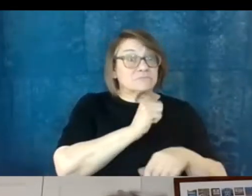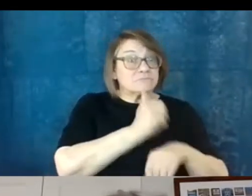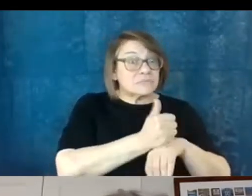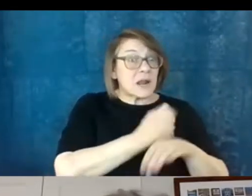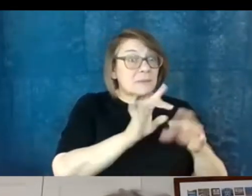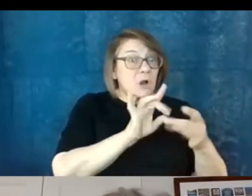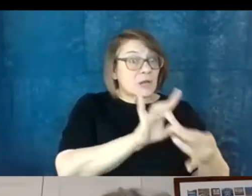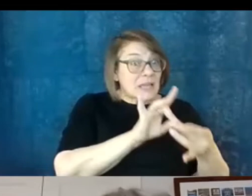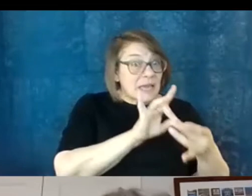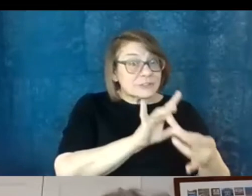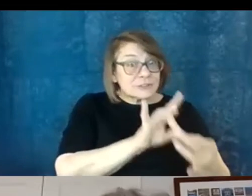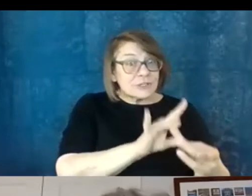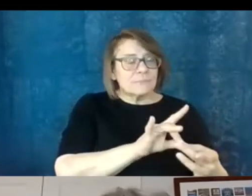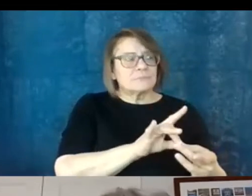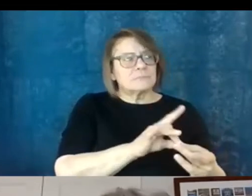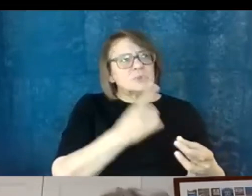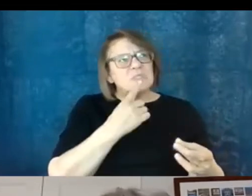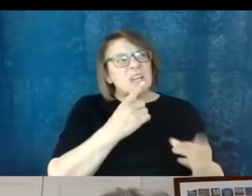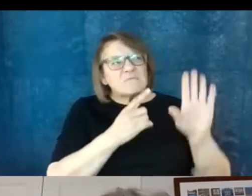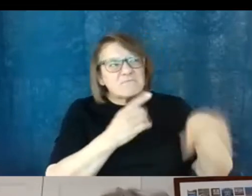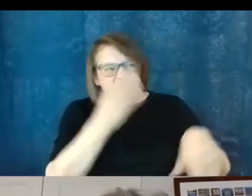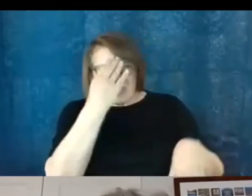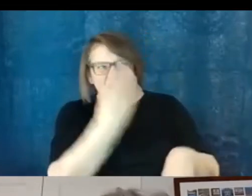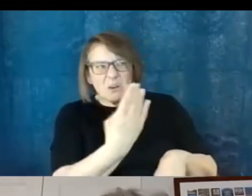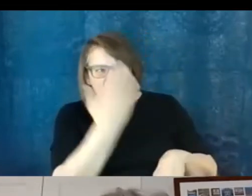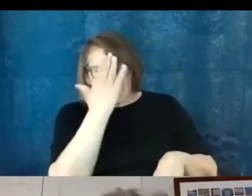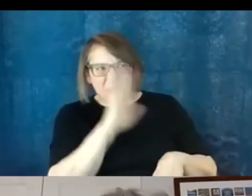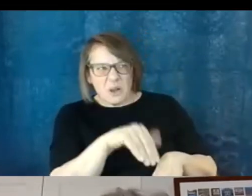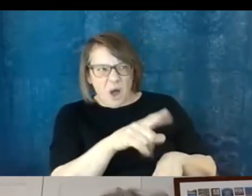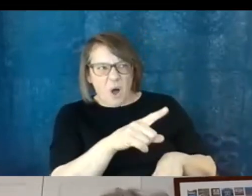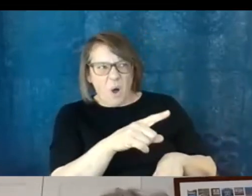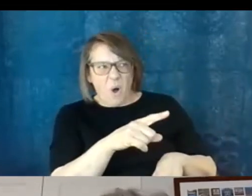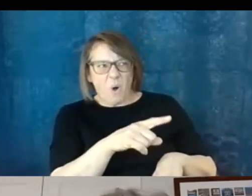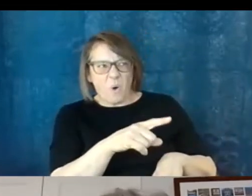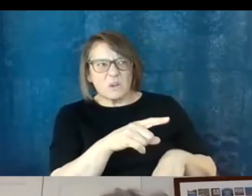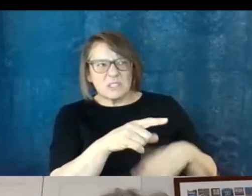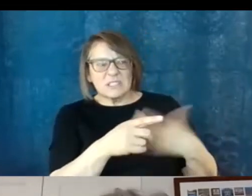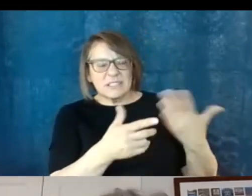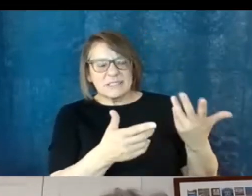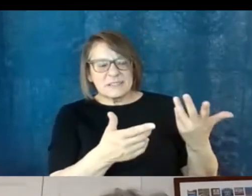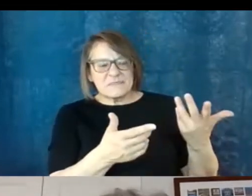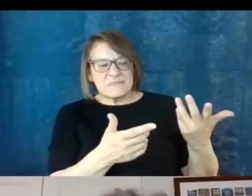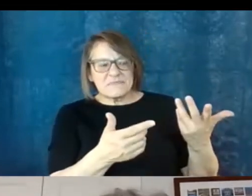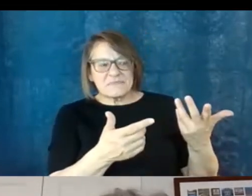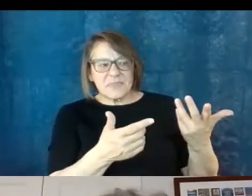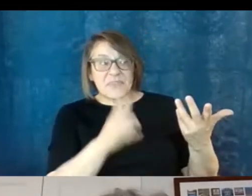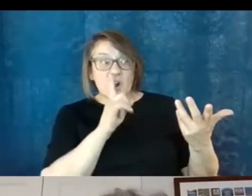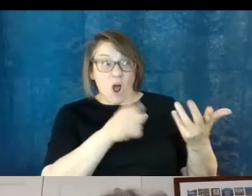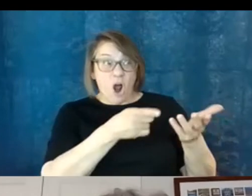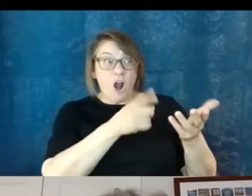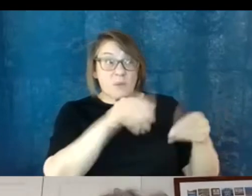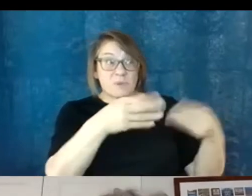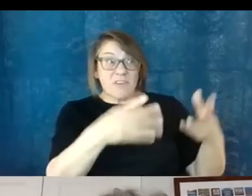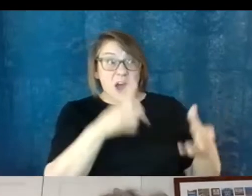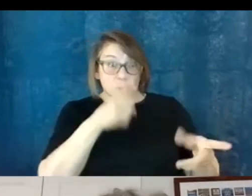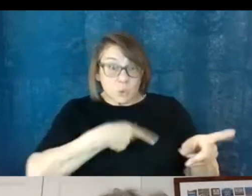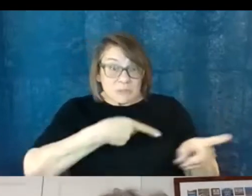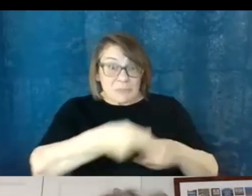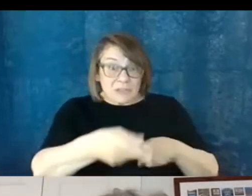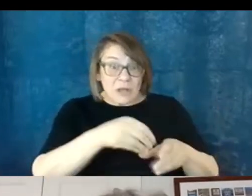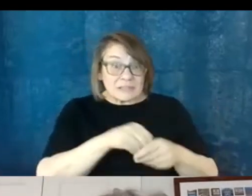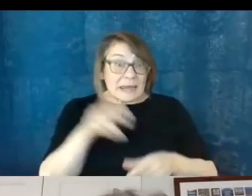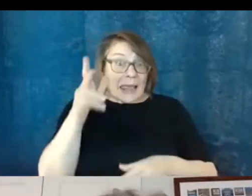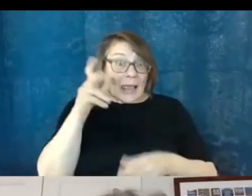as well, to say, you know, we are providers who specialize in this, whether it be, you